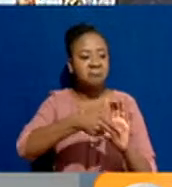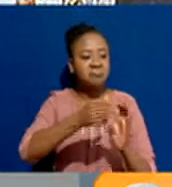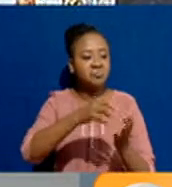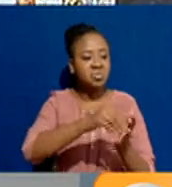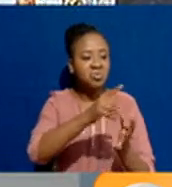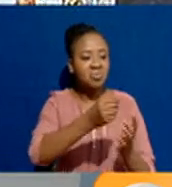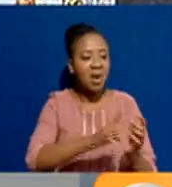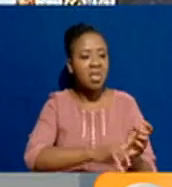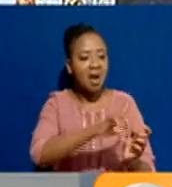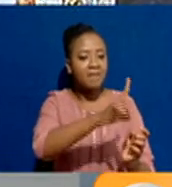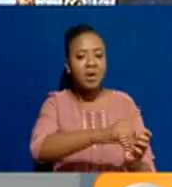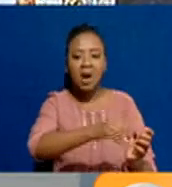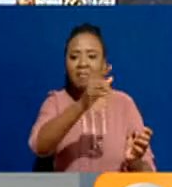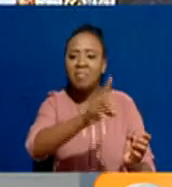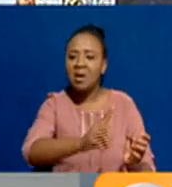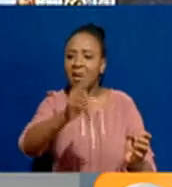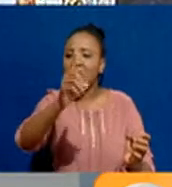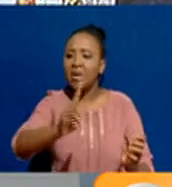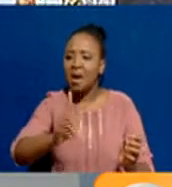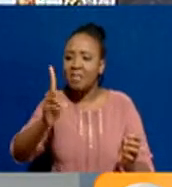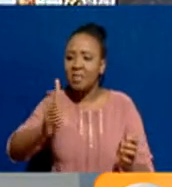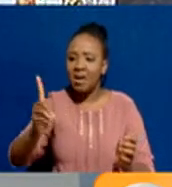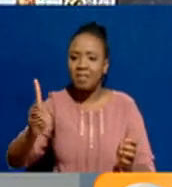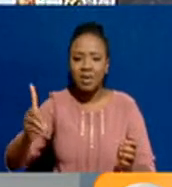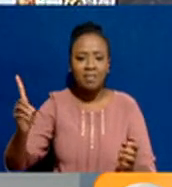have seen motorists in Nairobi pay